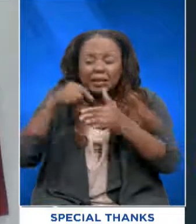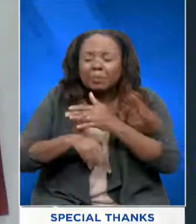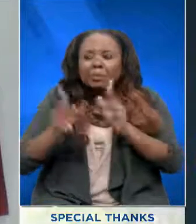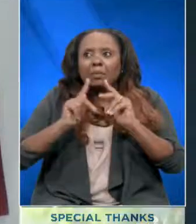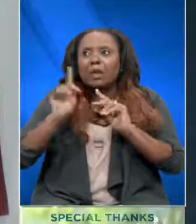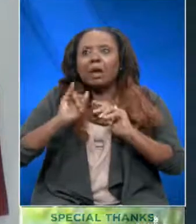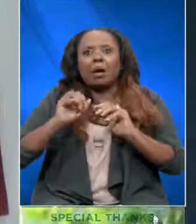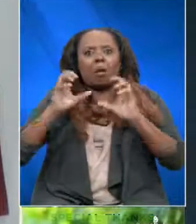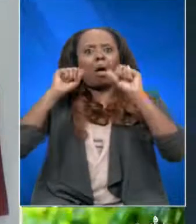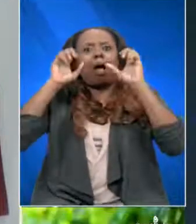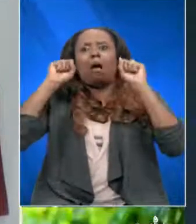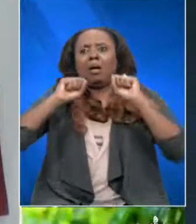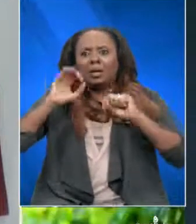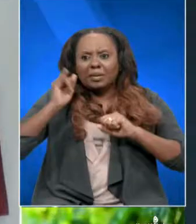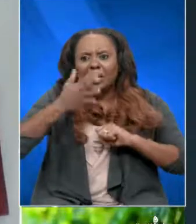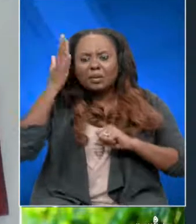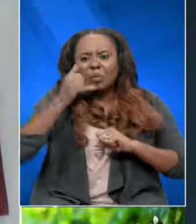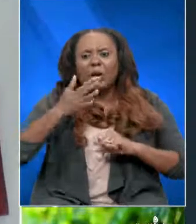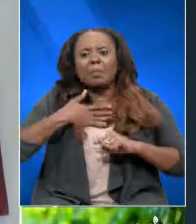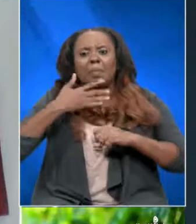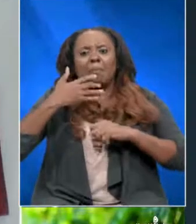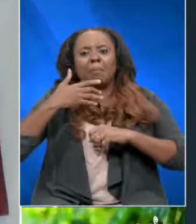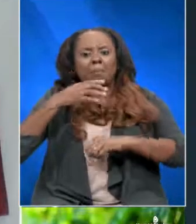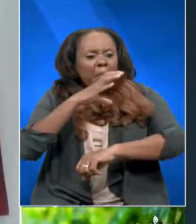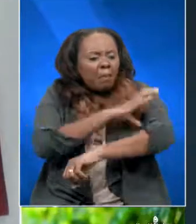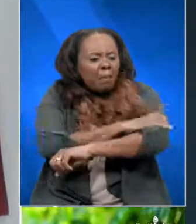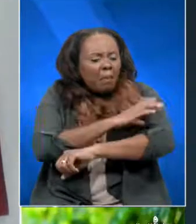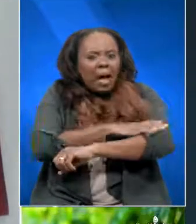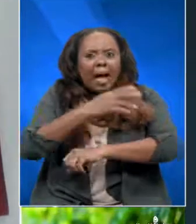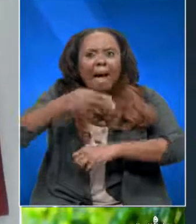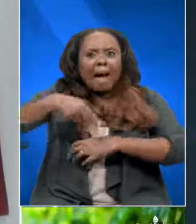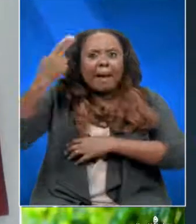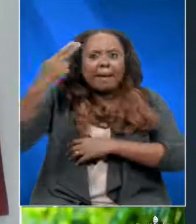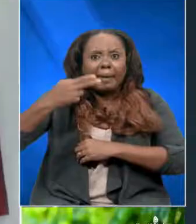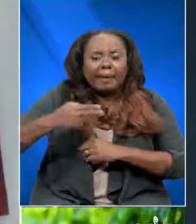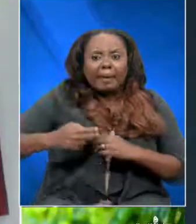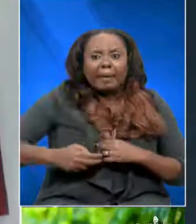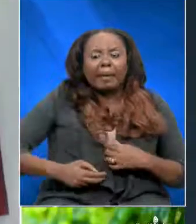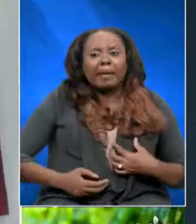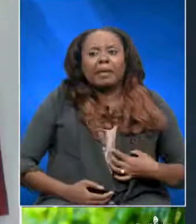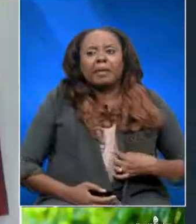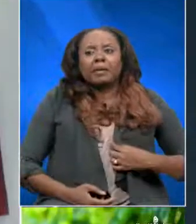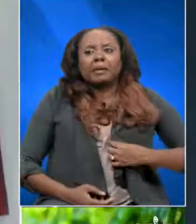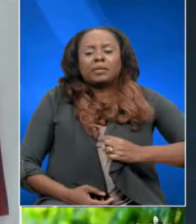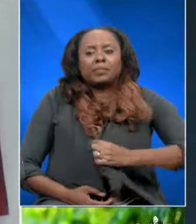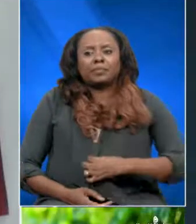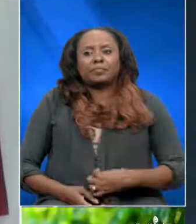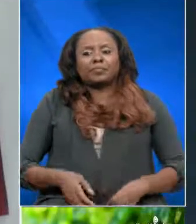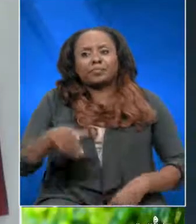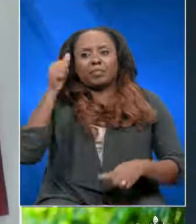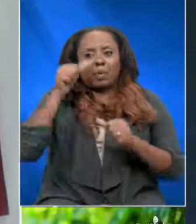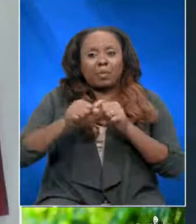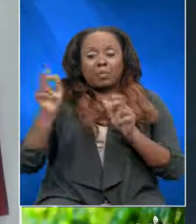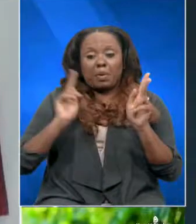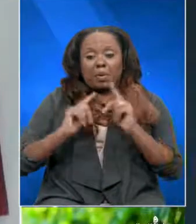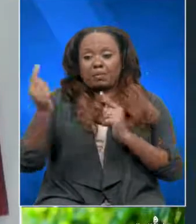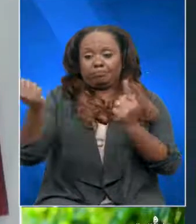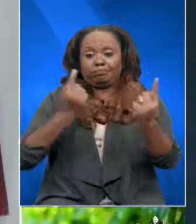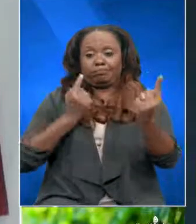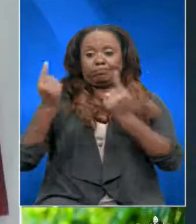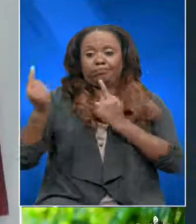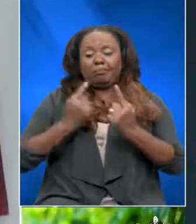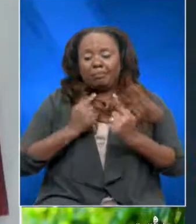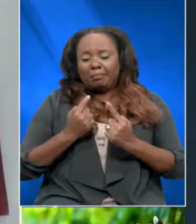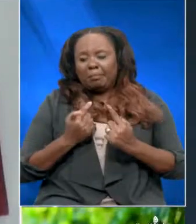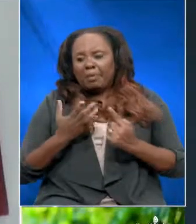oh, well, that's why my blood sugars are so high. Because remember, people are coming to us in that already sick state. They're already sick. So